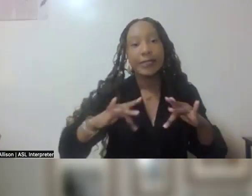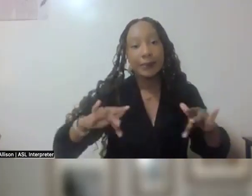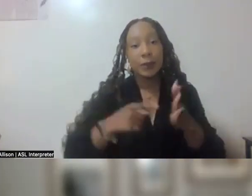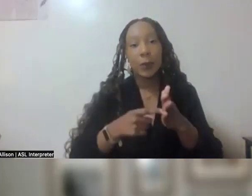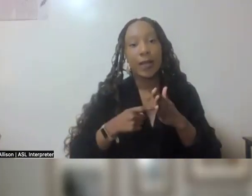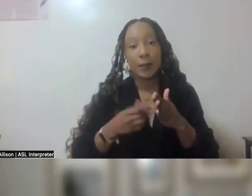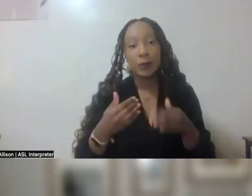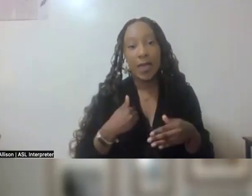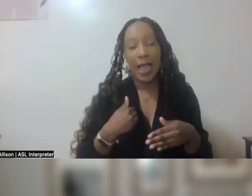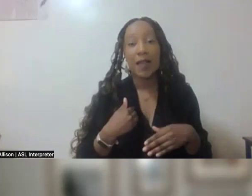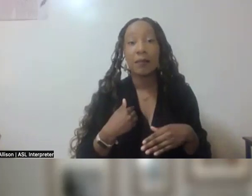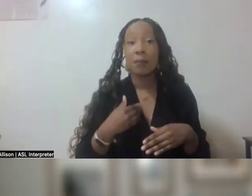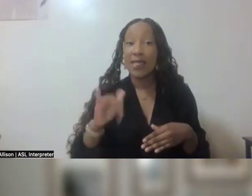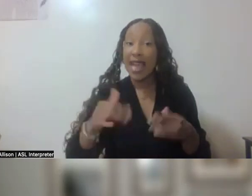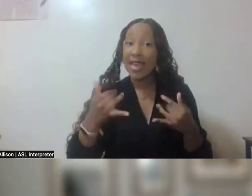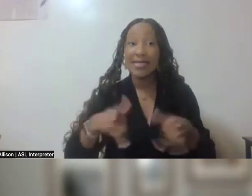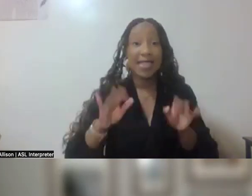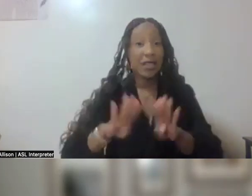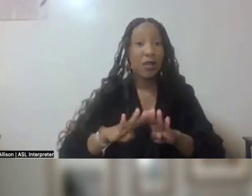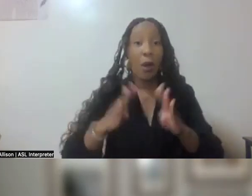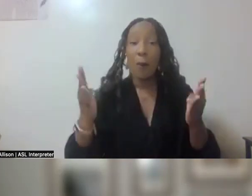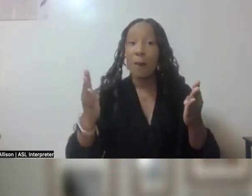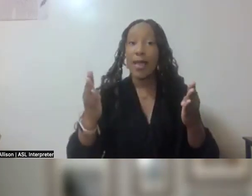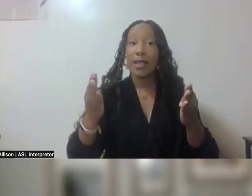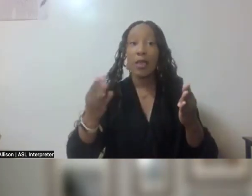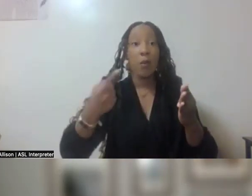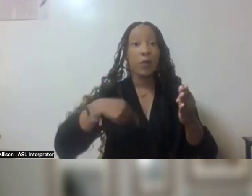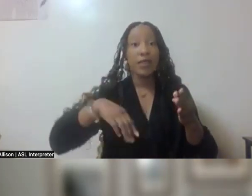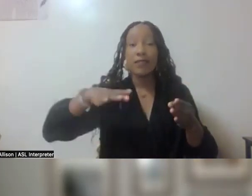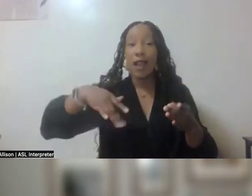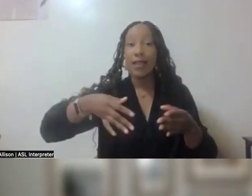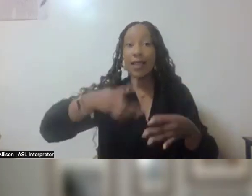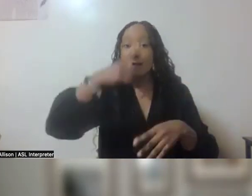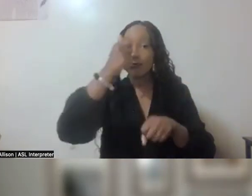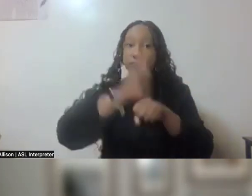but and that is open. That has not been finalized at this point.